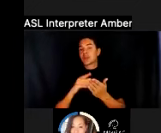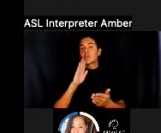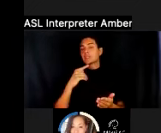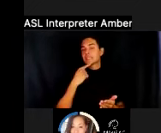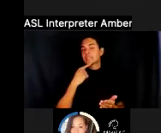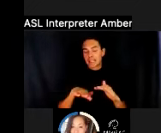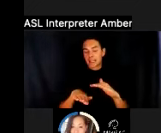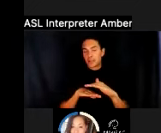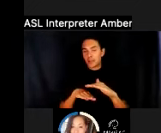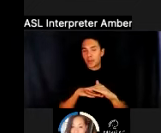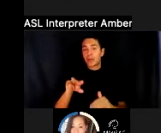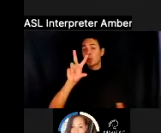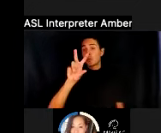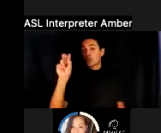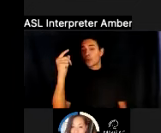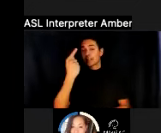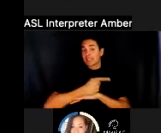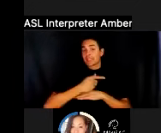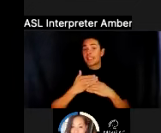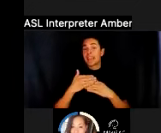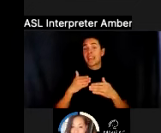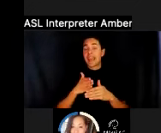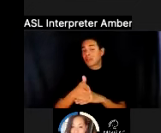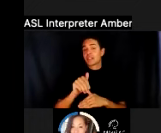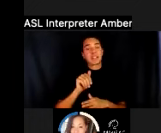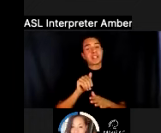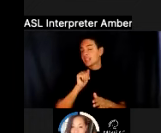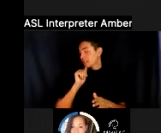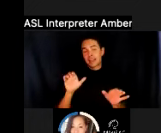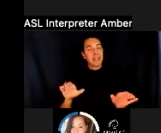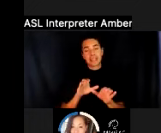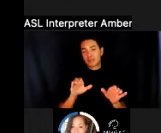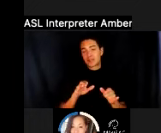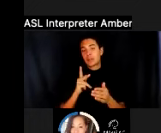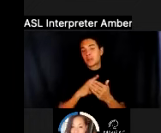bottom 30 days after not active in the program. So that means